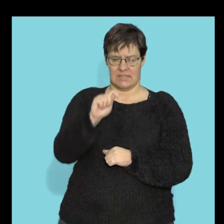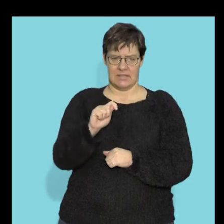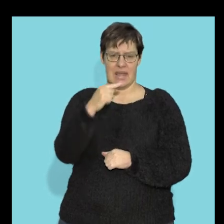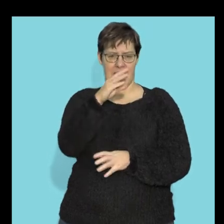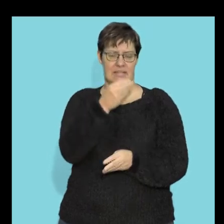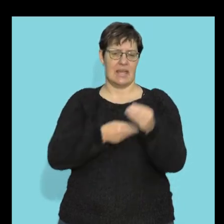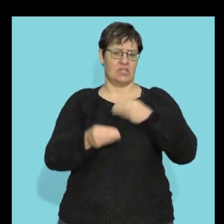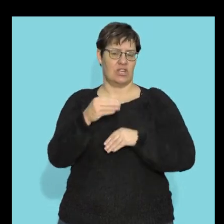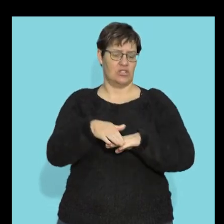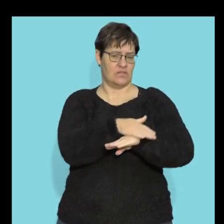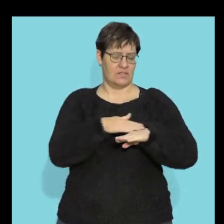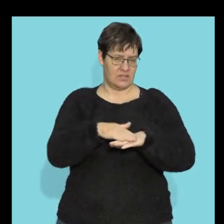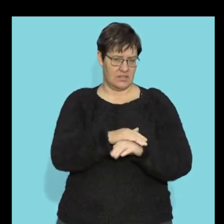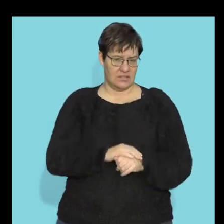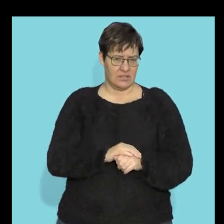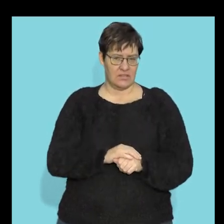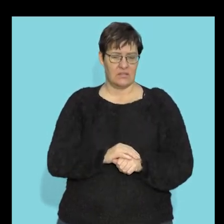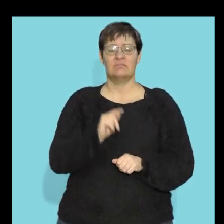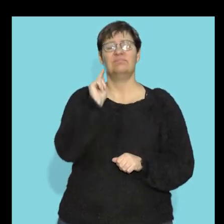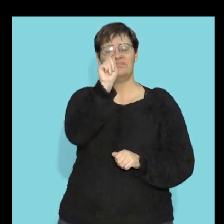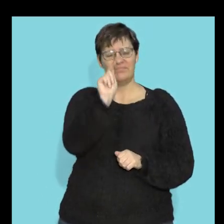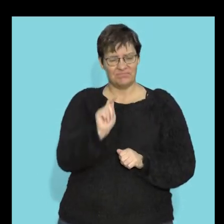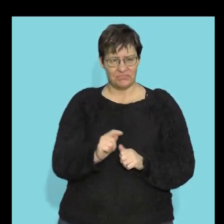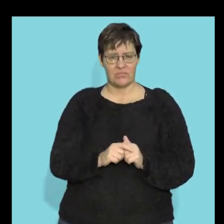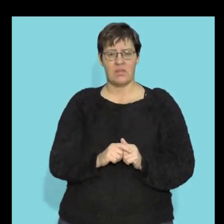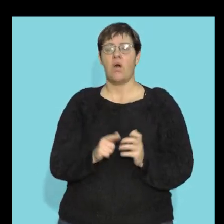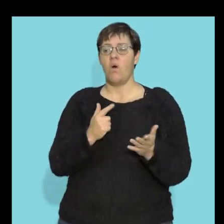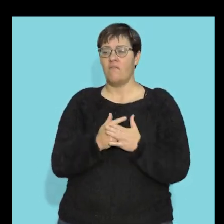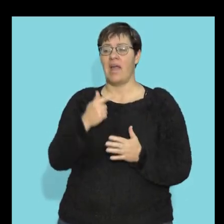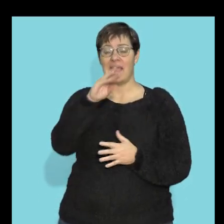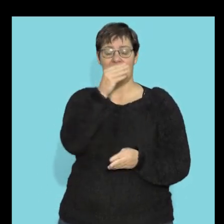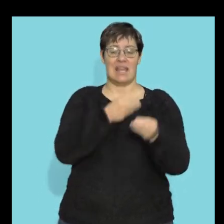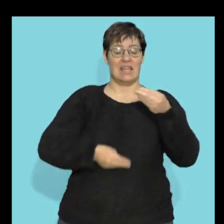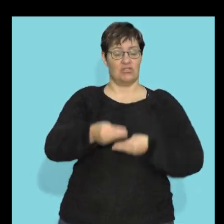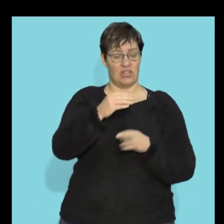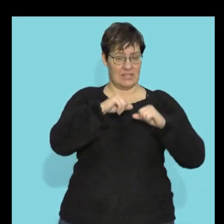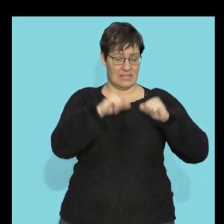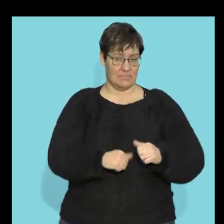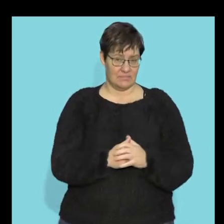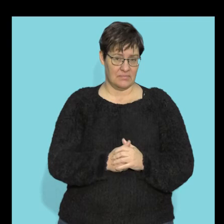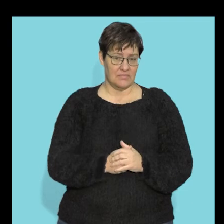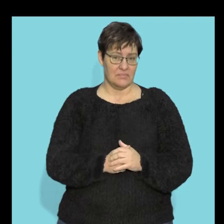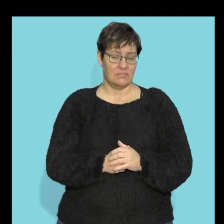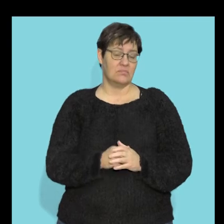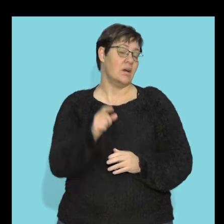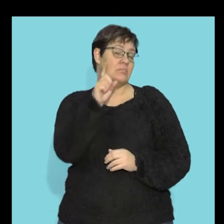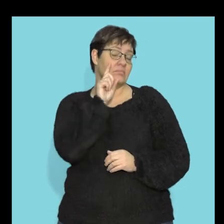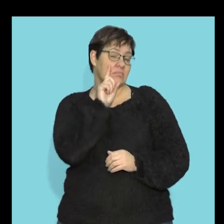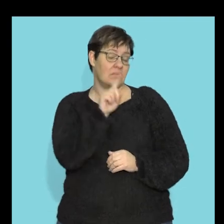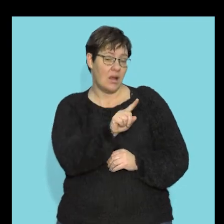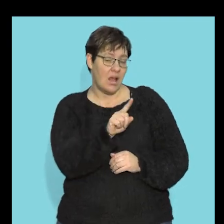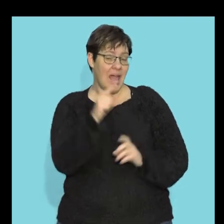gaseous exchange surface? Now, remember, these are all characteristics of a gaseous exchange system. And when we look at